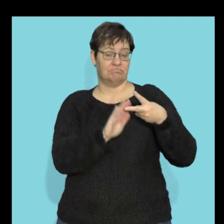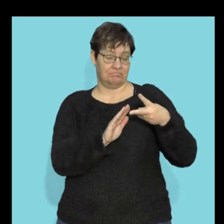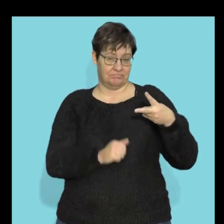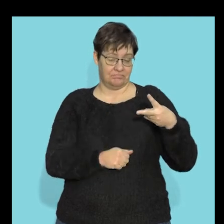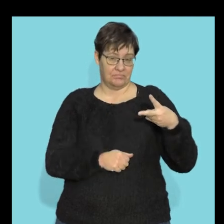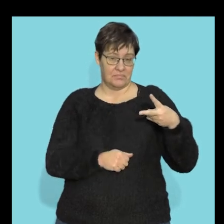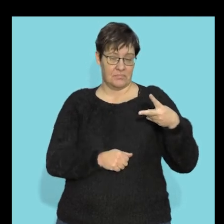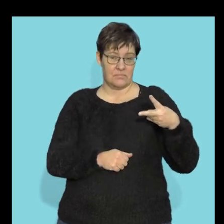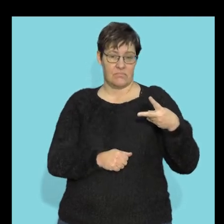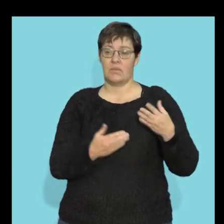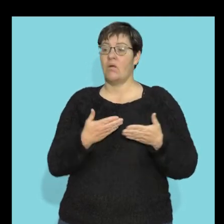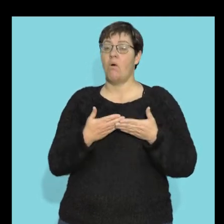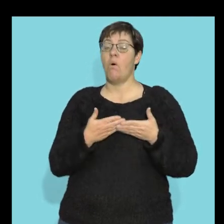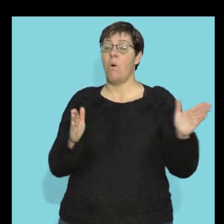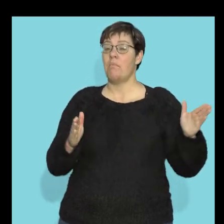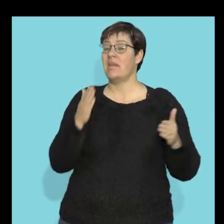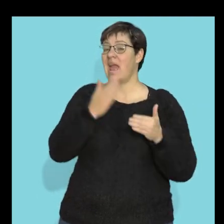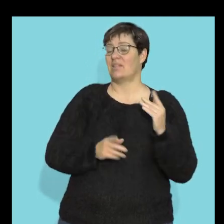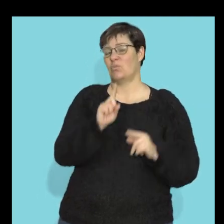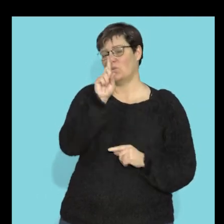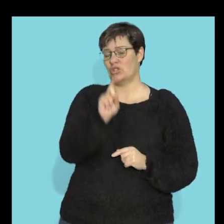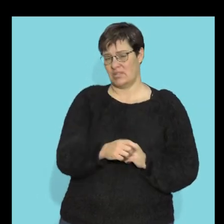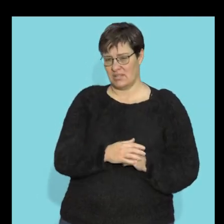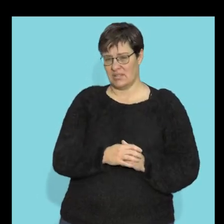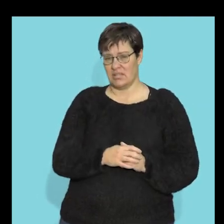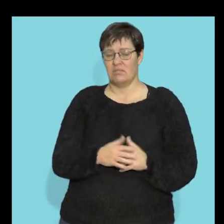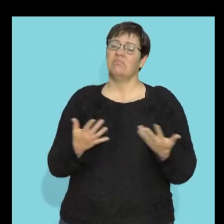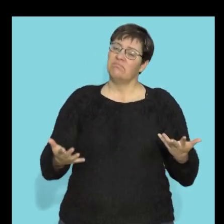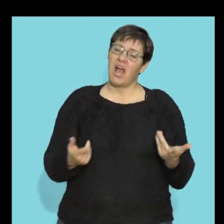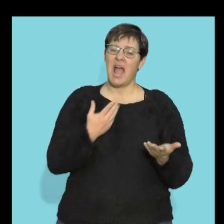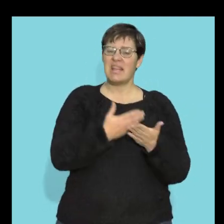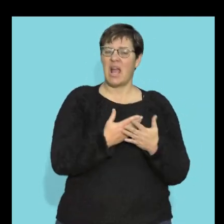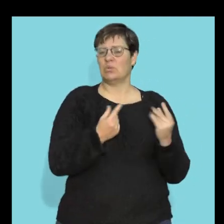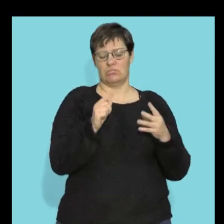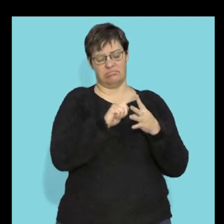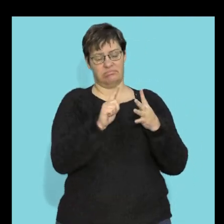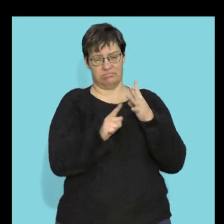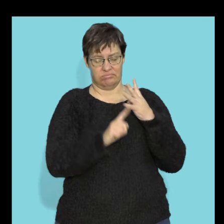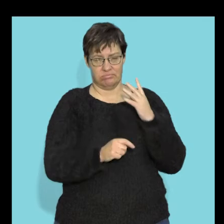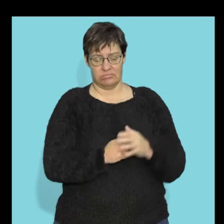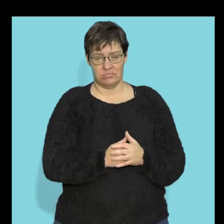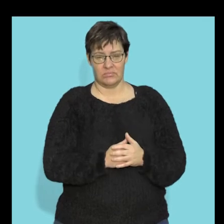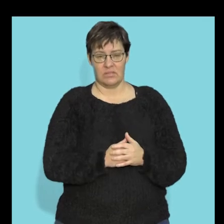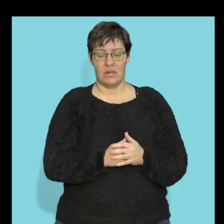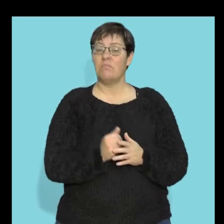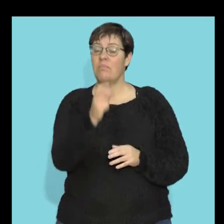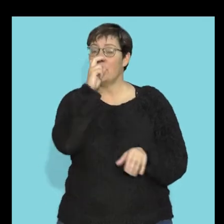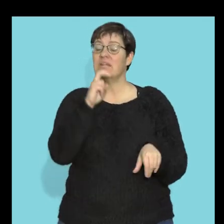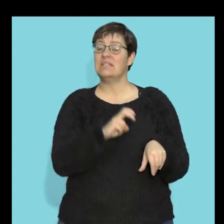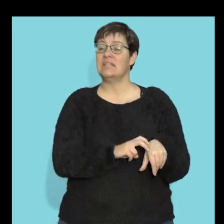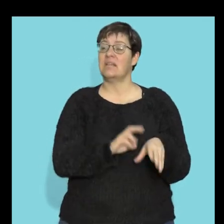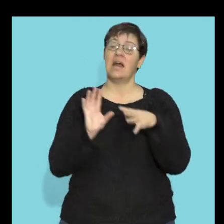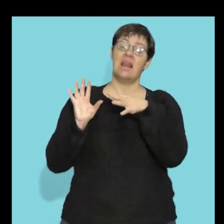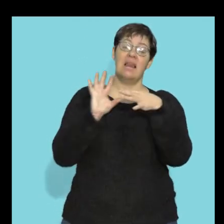basically, it's an open-ended question. There's a way that you could do it in the first one, all right, but you need to link it